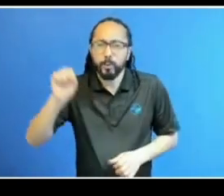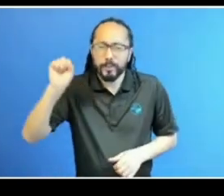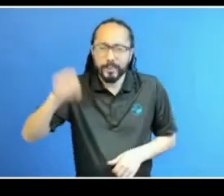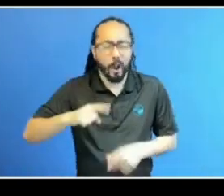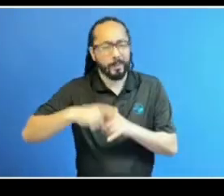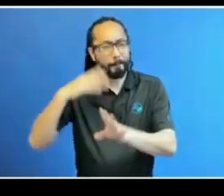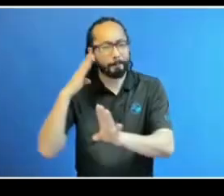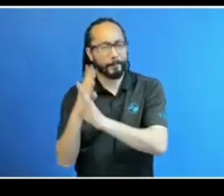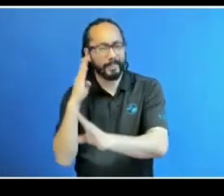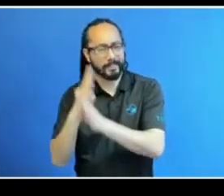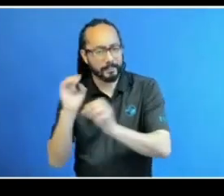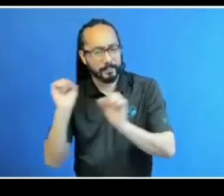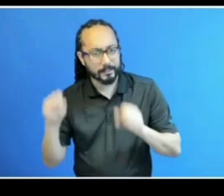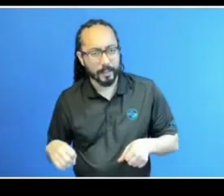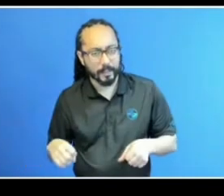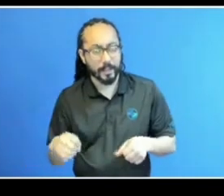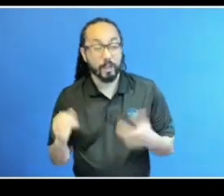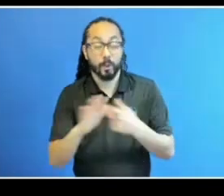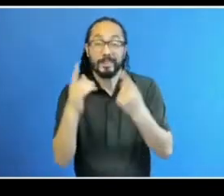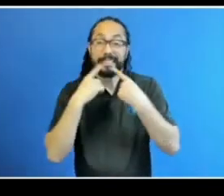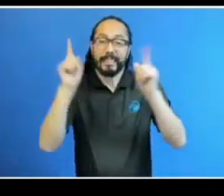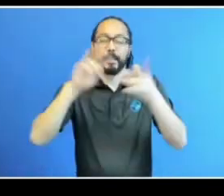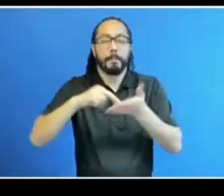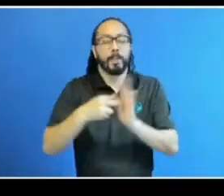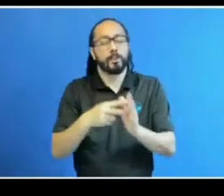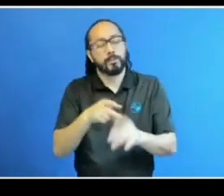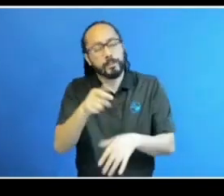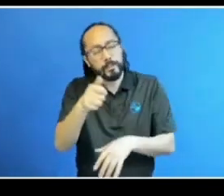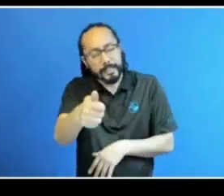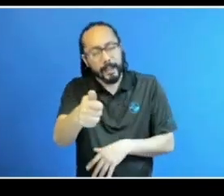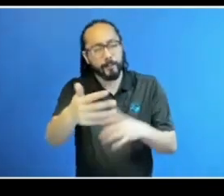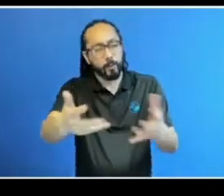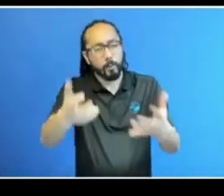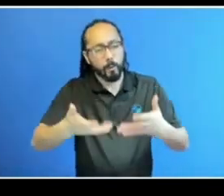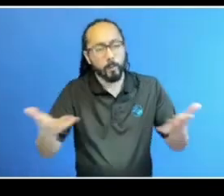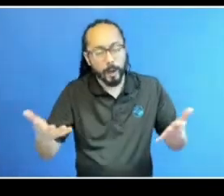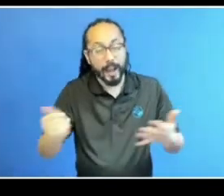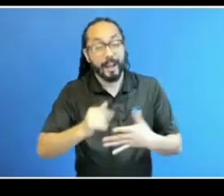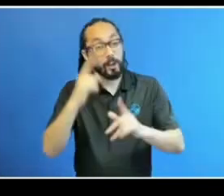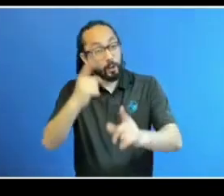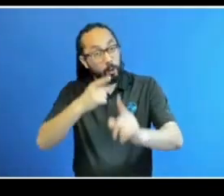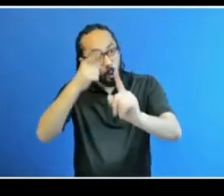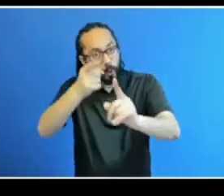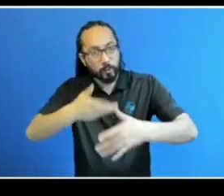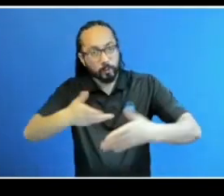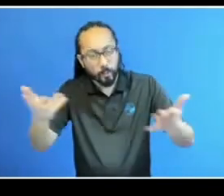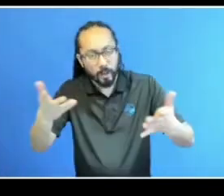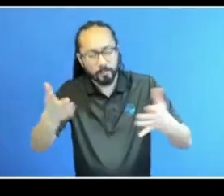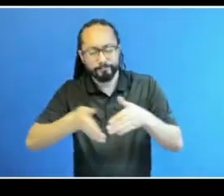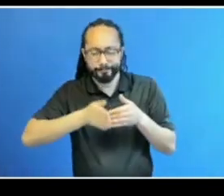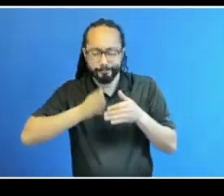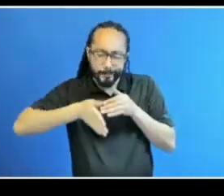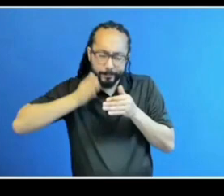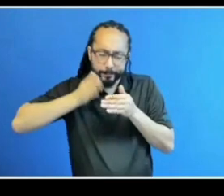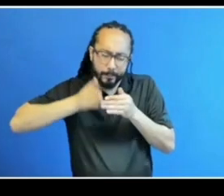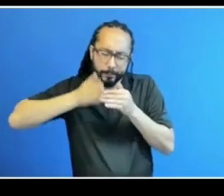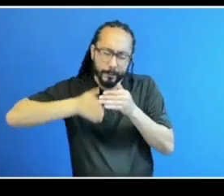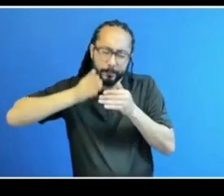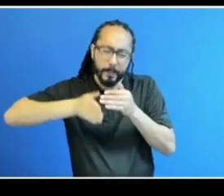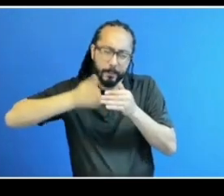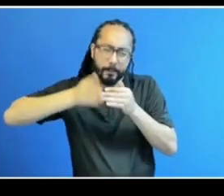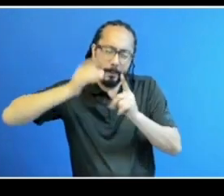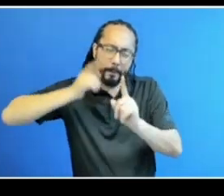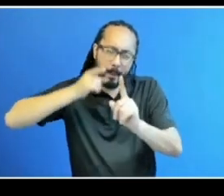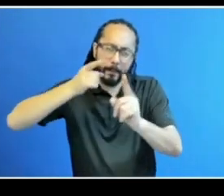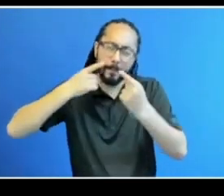more defined about what you want out of life and more so what you want from achieving your goals. You know, you hit those small milestones in your